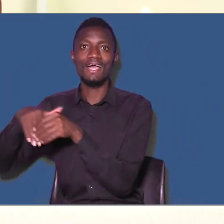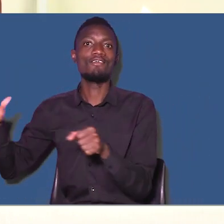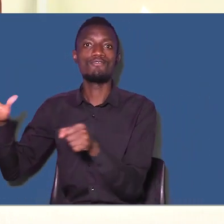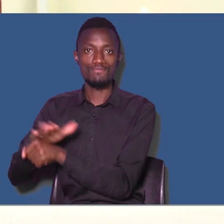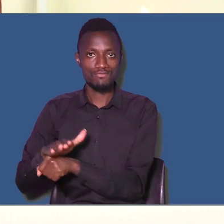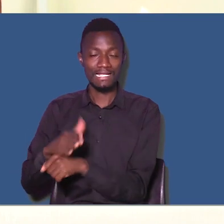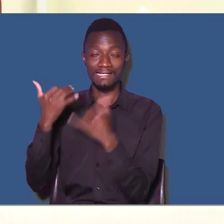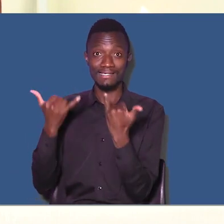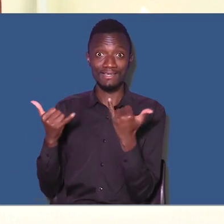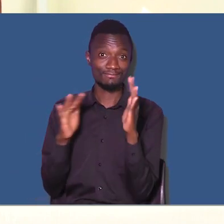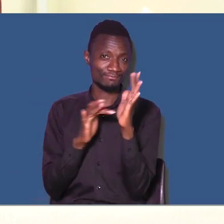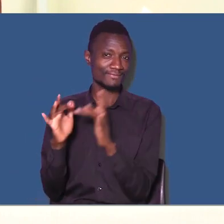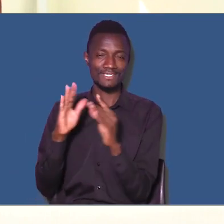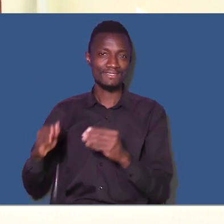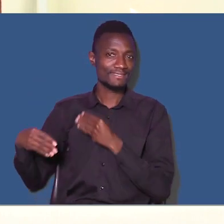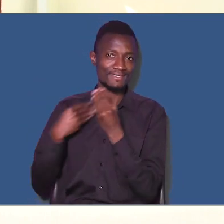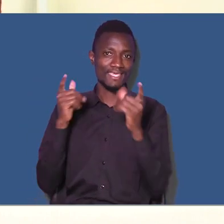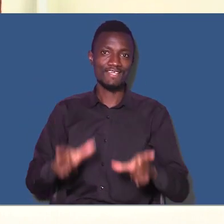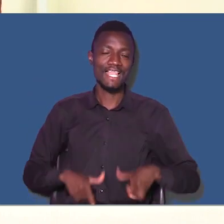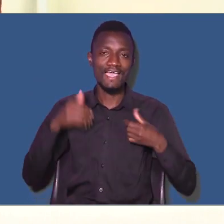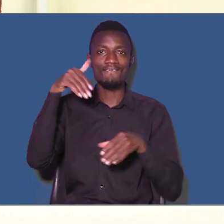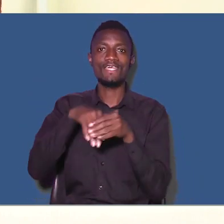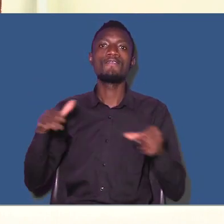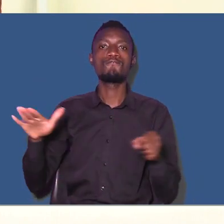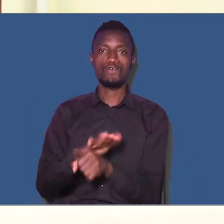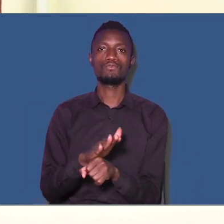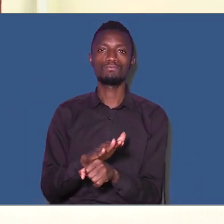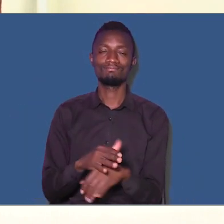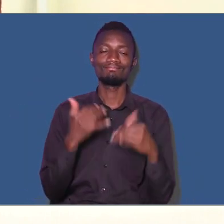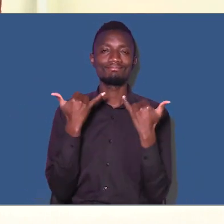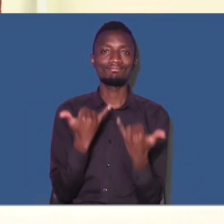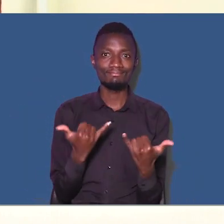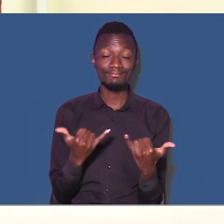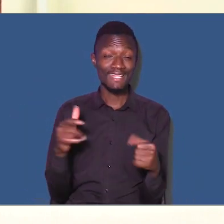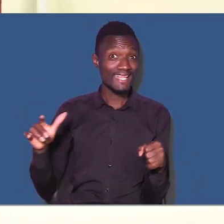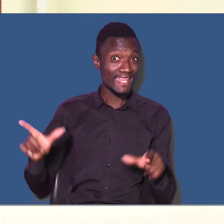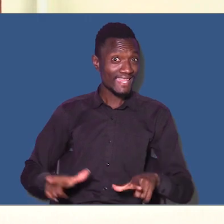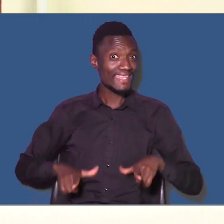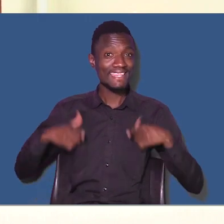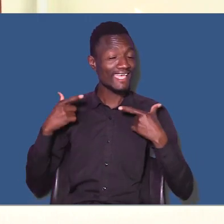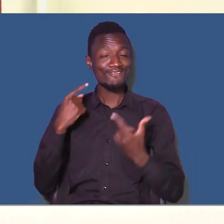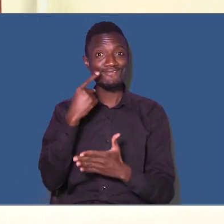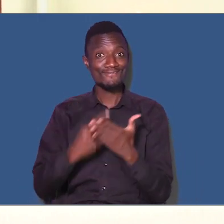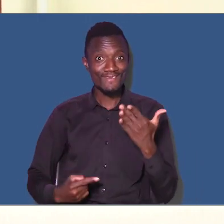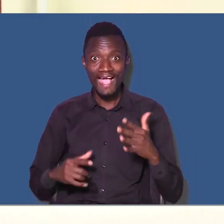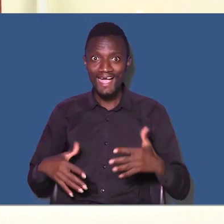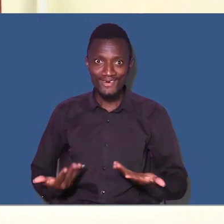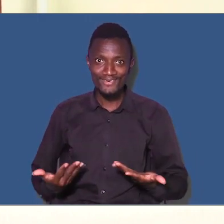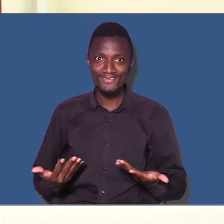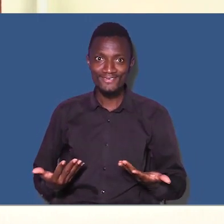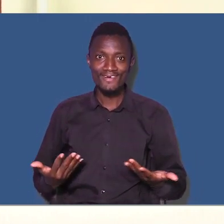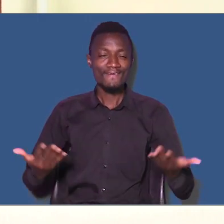fuller than it could be. Better still, it is eternal. Yet,